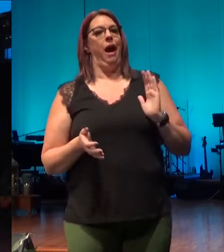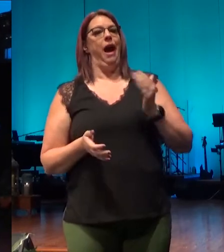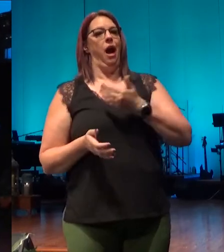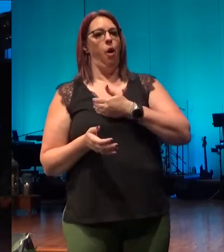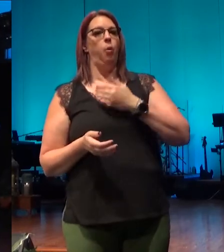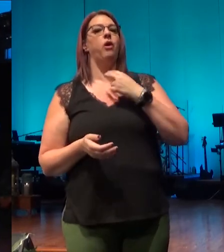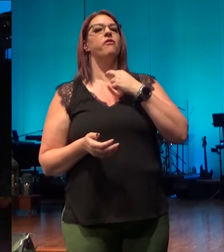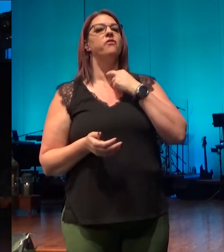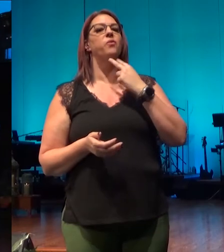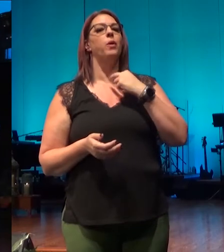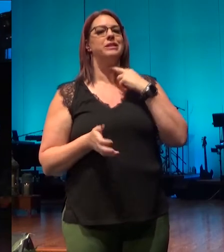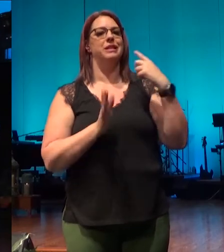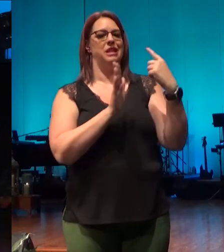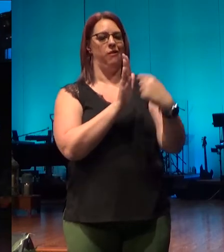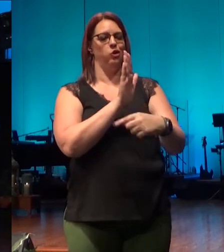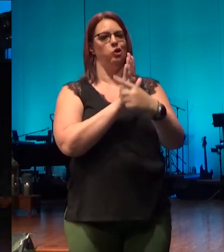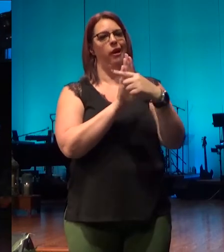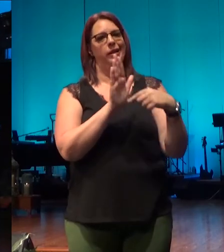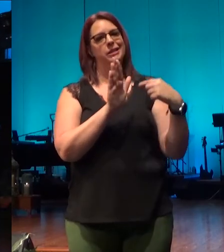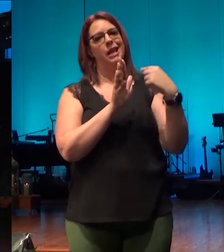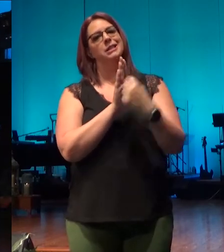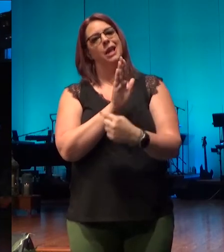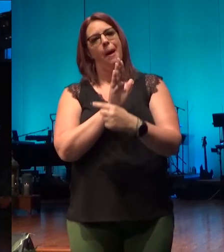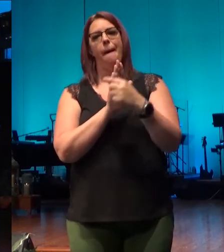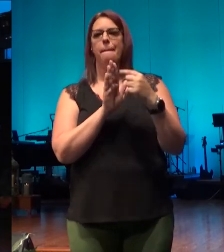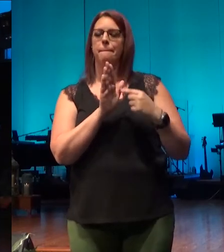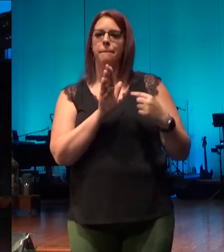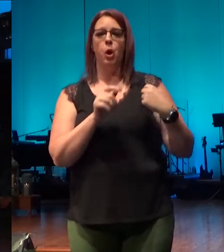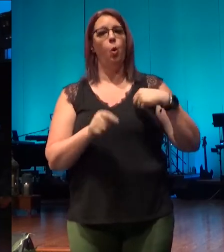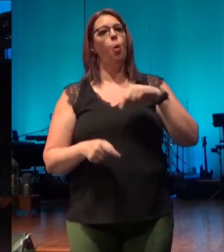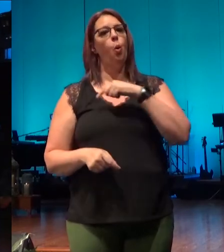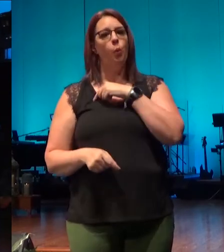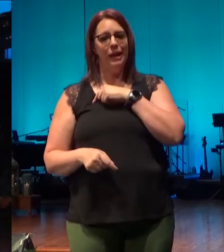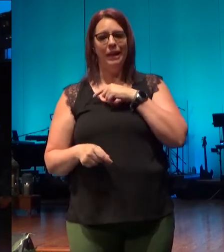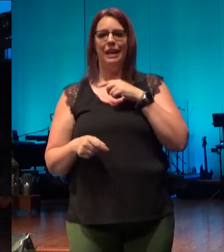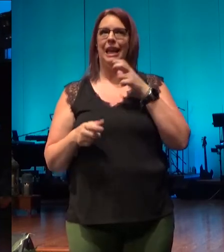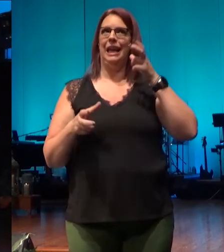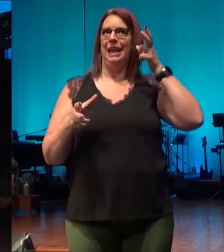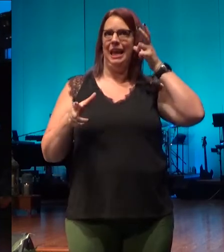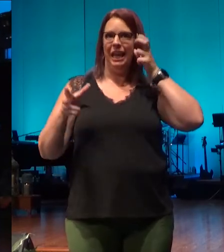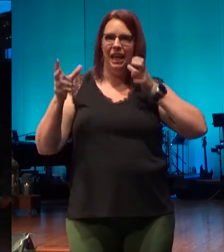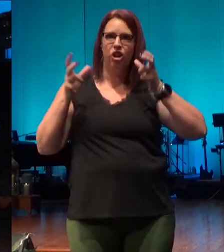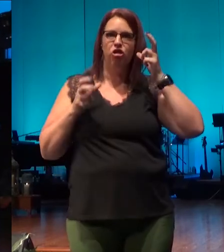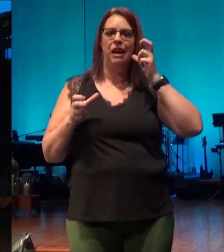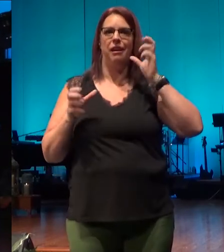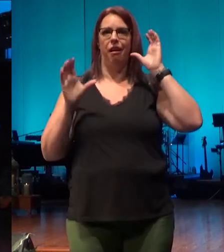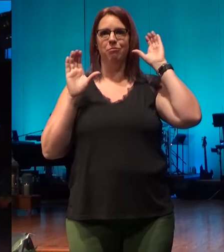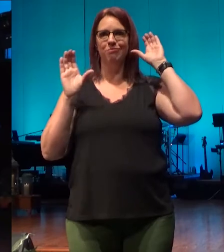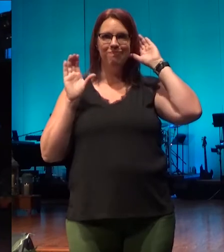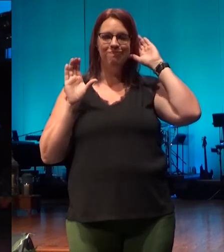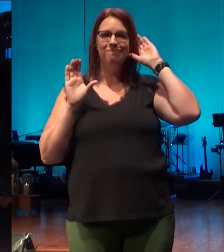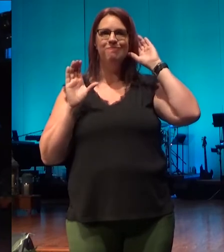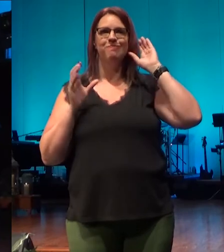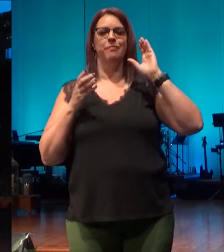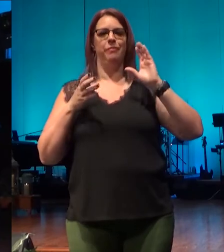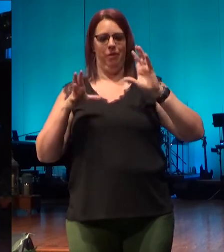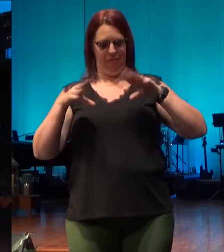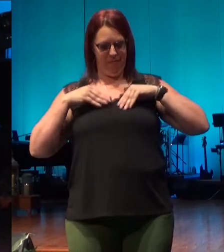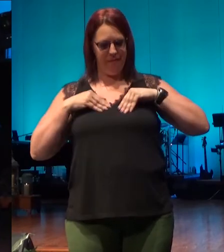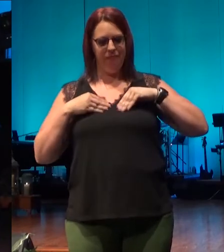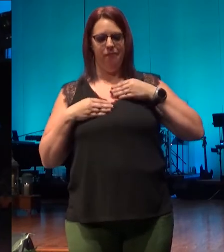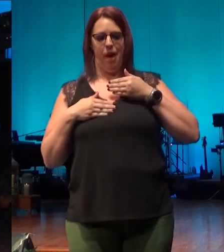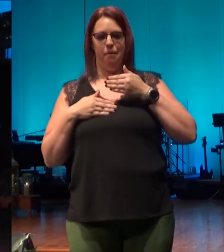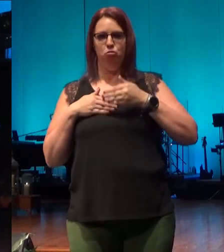are voices of criticism. And we get to be with it and hear it and take it in and allow ourselves to process